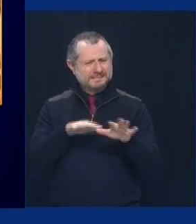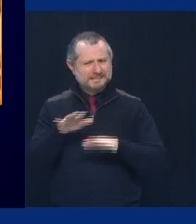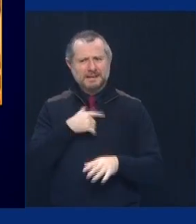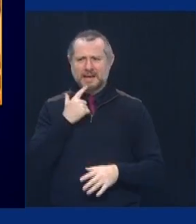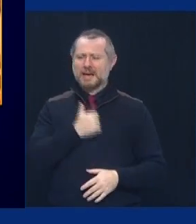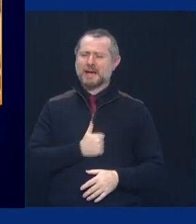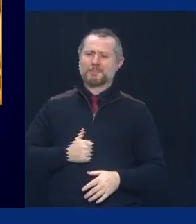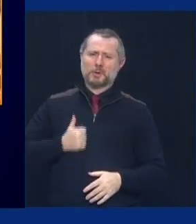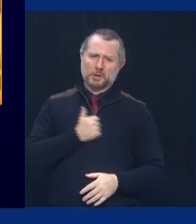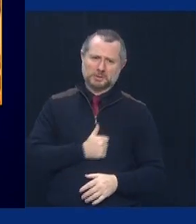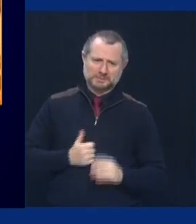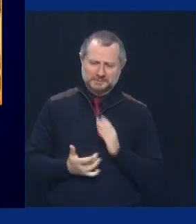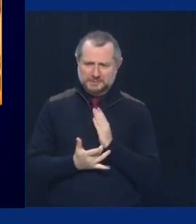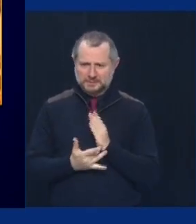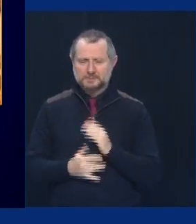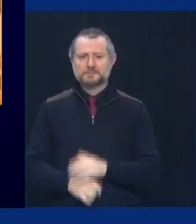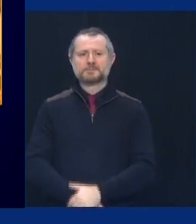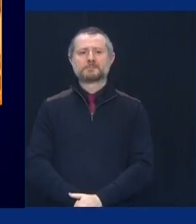for picking up a bit.